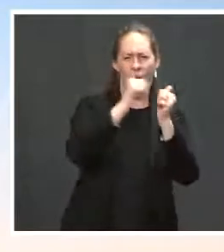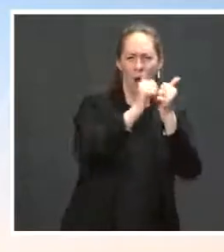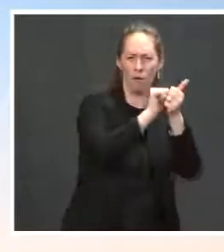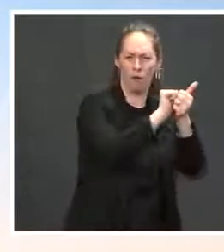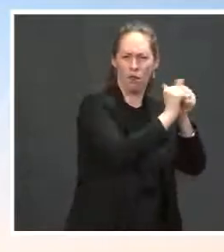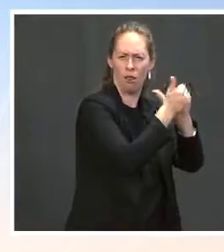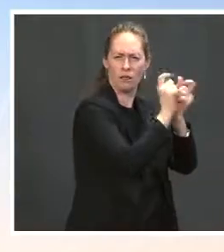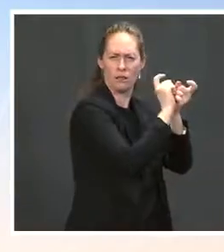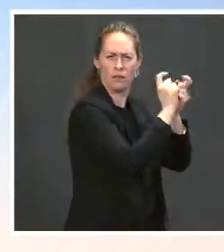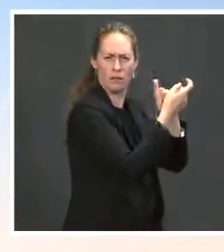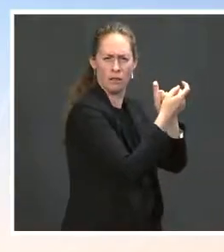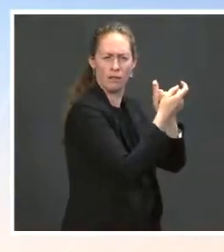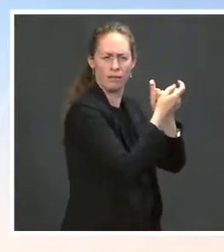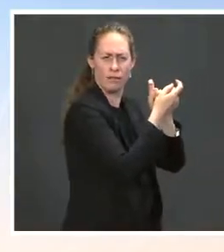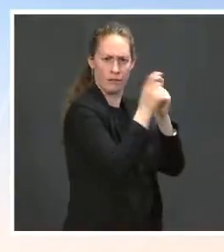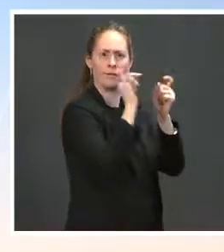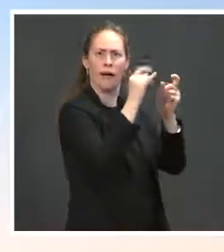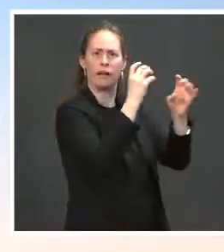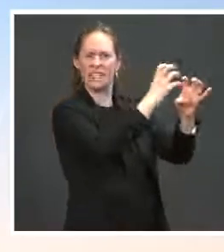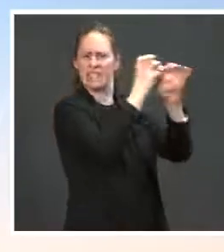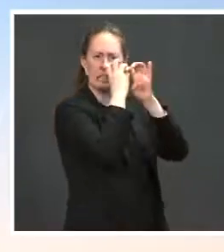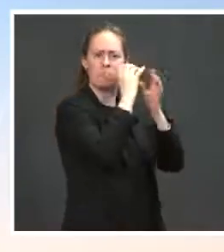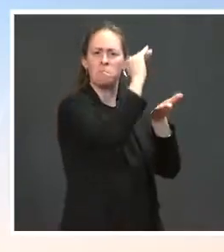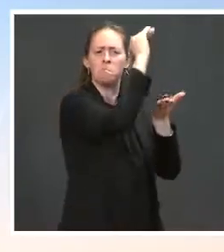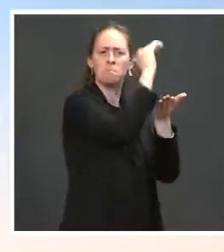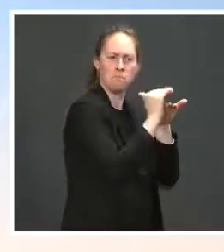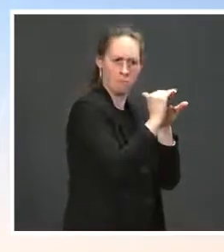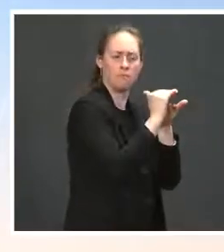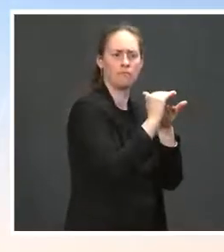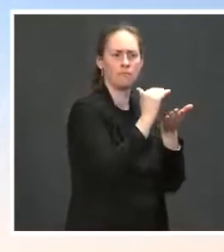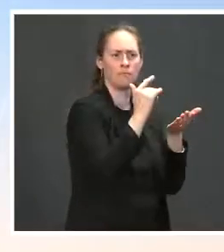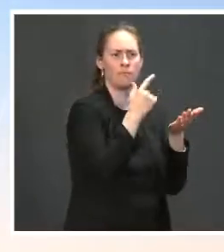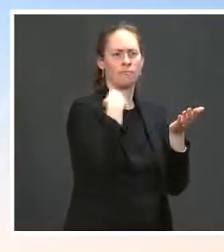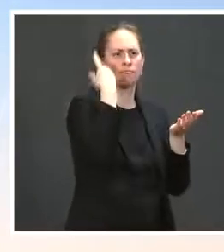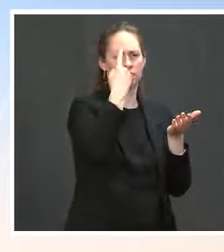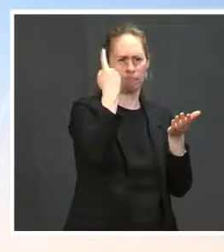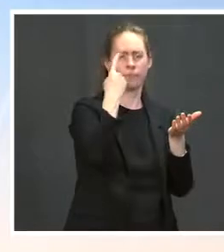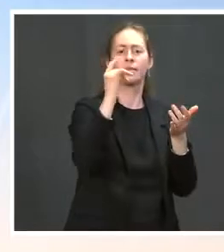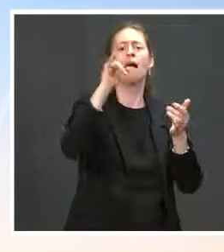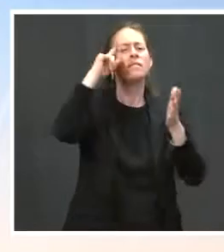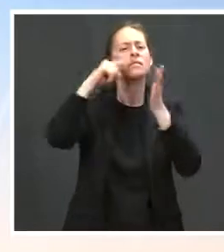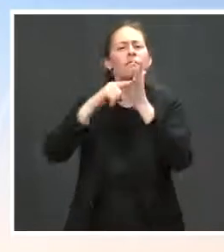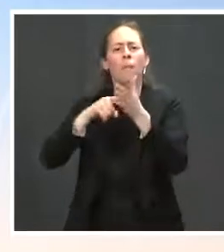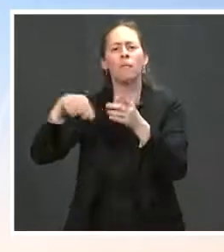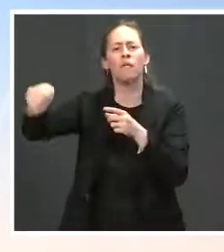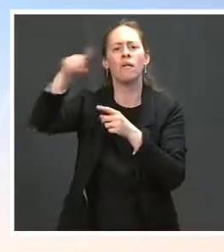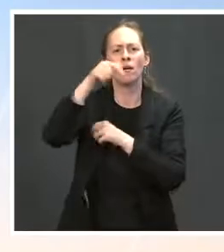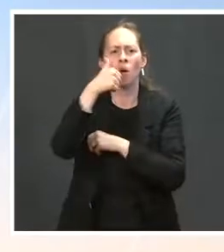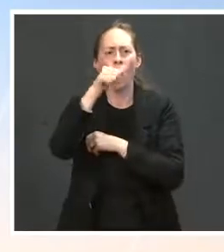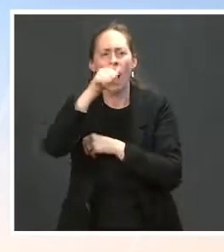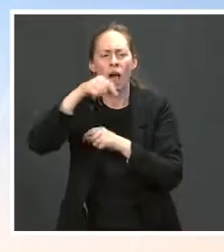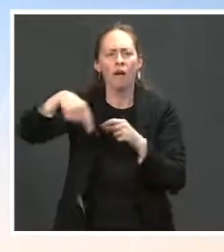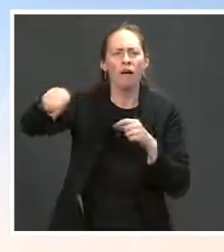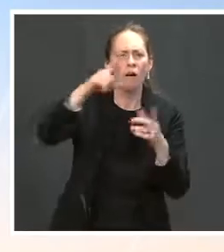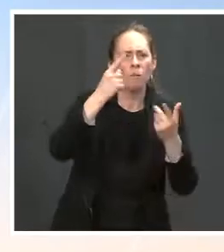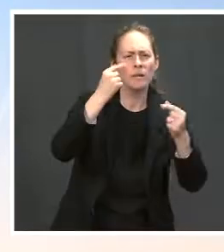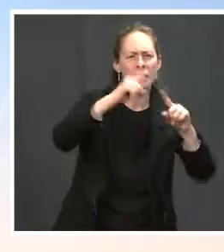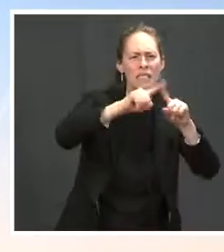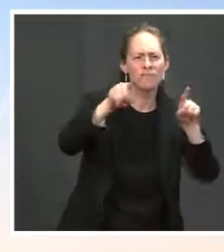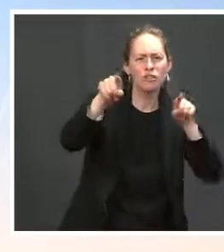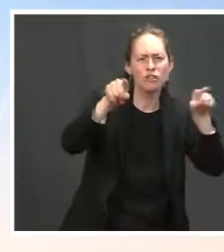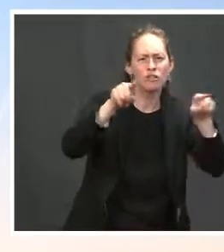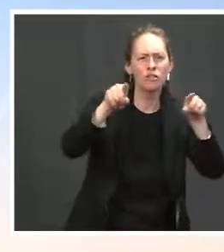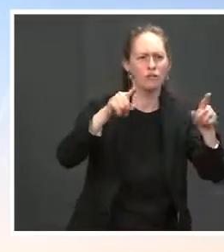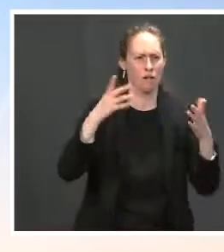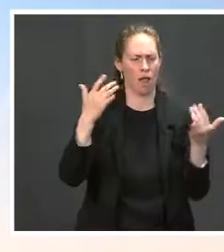2 has fentanyl and cocaine. You can't That's just... right. It addresses things moving forward, though, which is important and important to many advocates. Should people in prison for marijuana